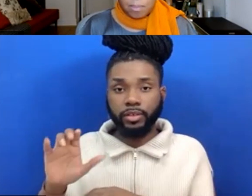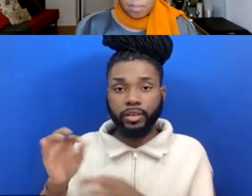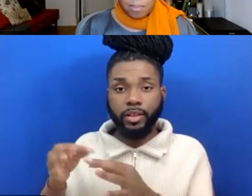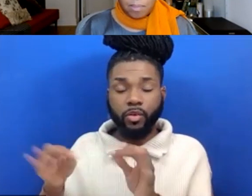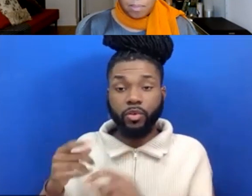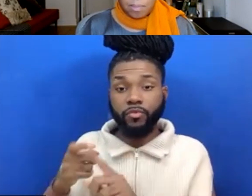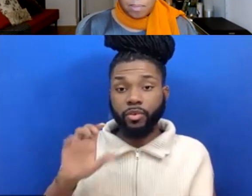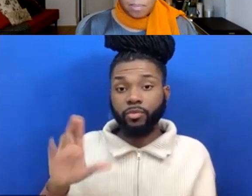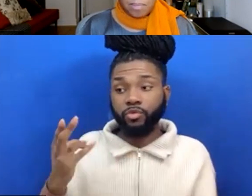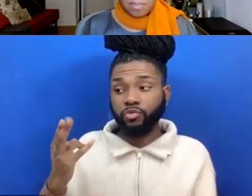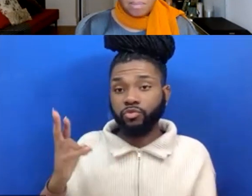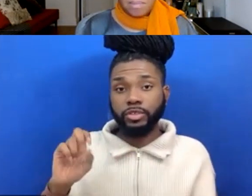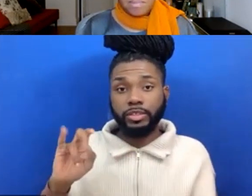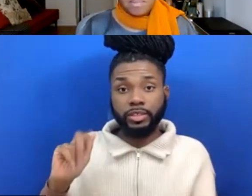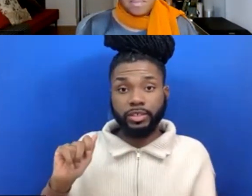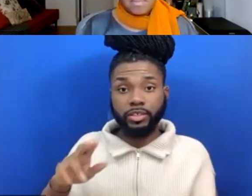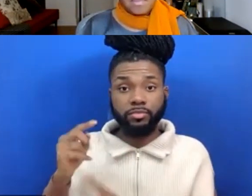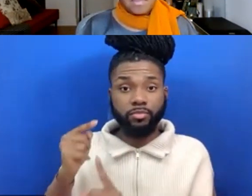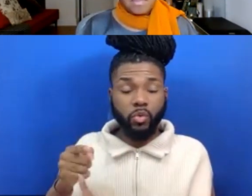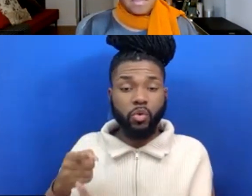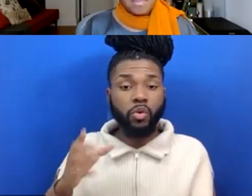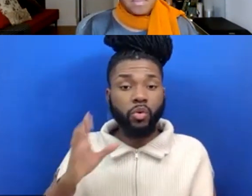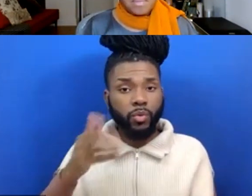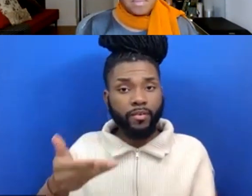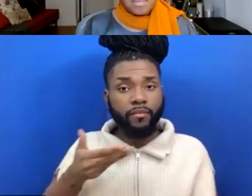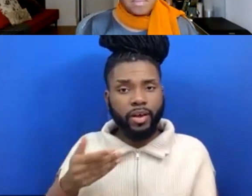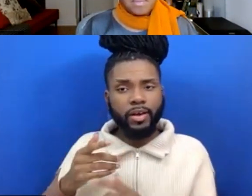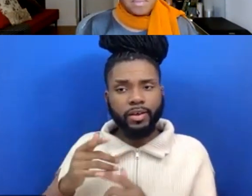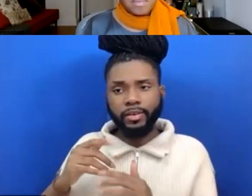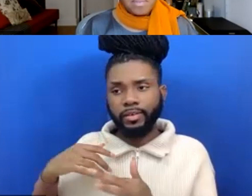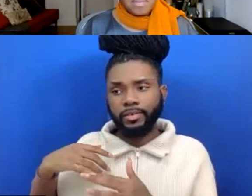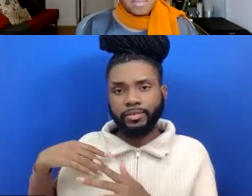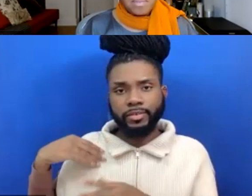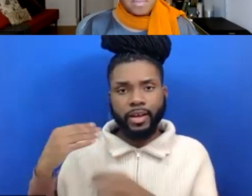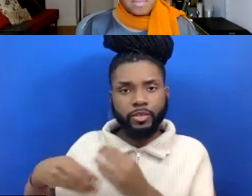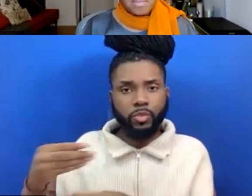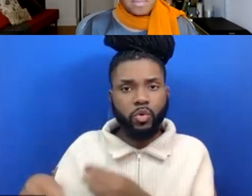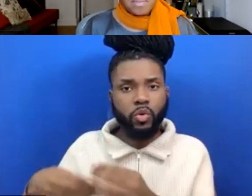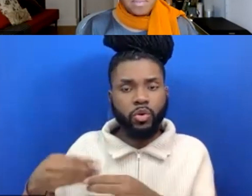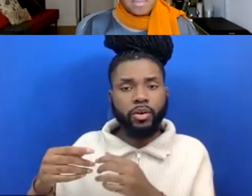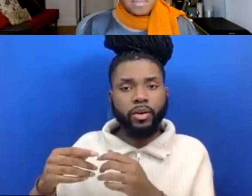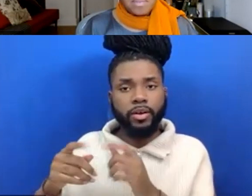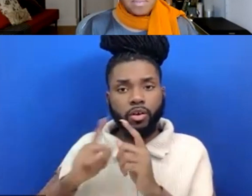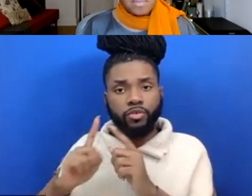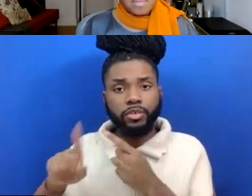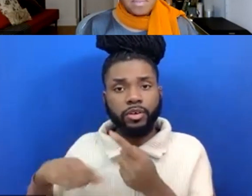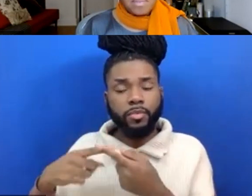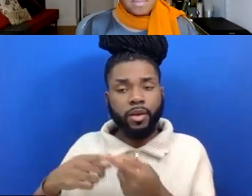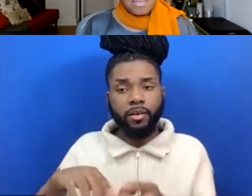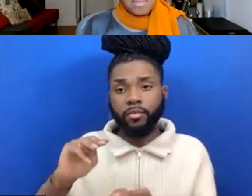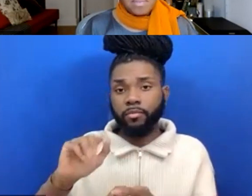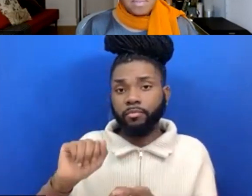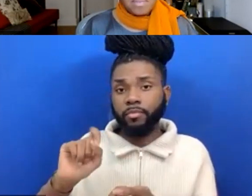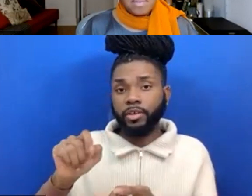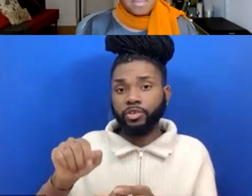a diasporic conversation about the varieties of masterfulness through which, and it